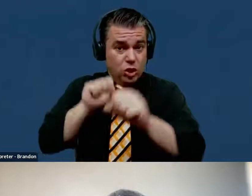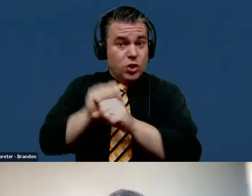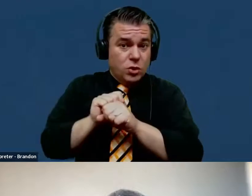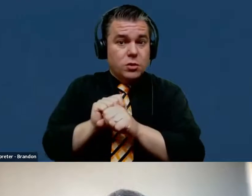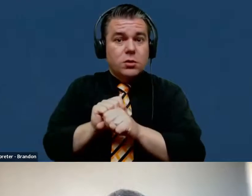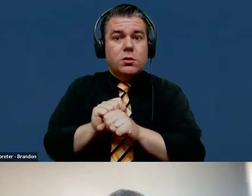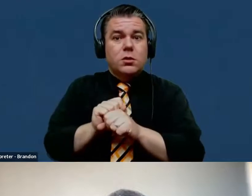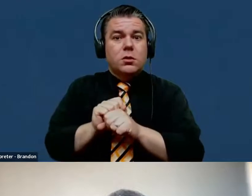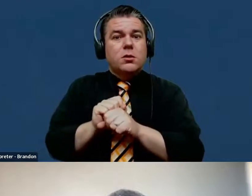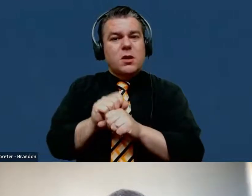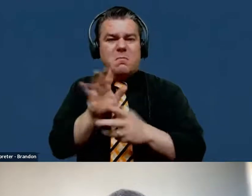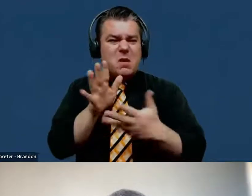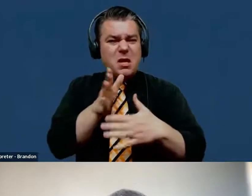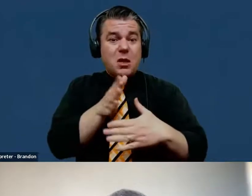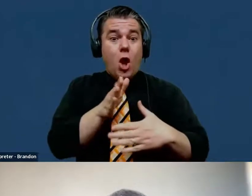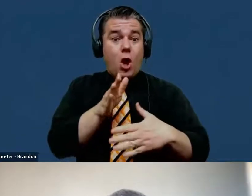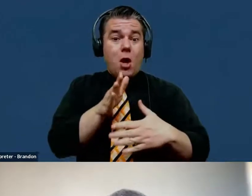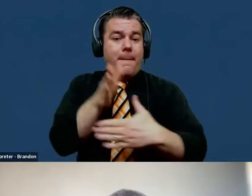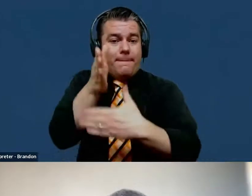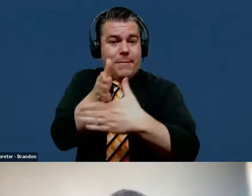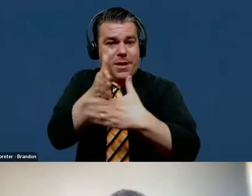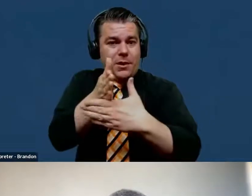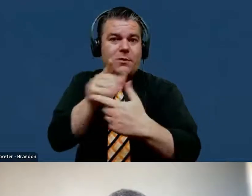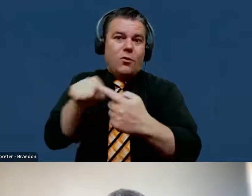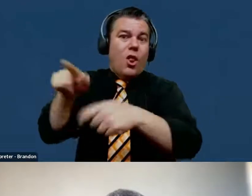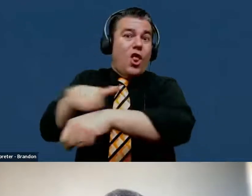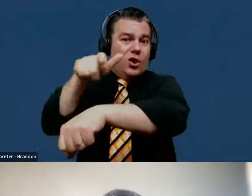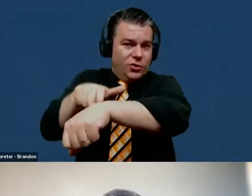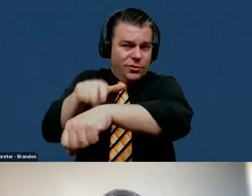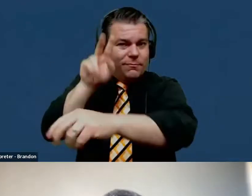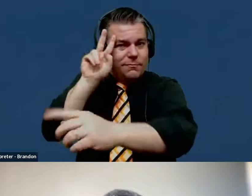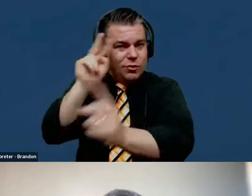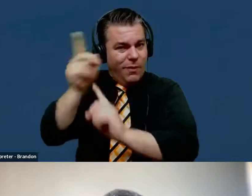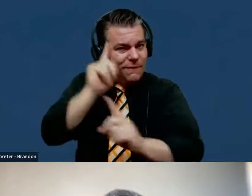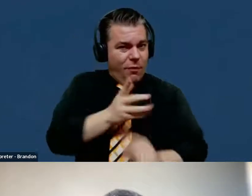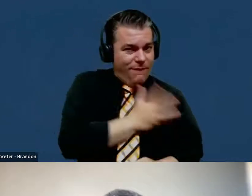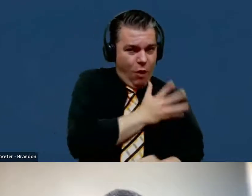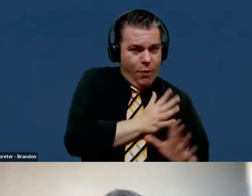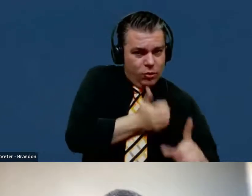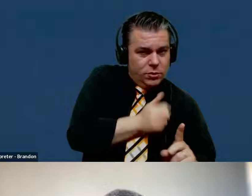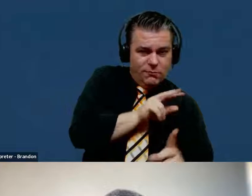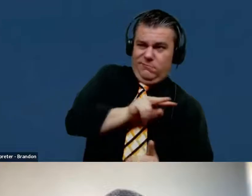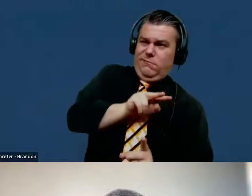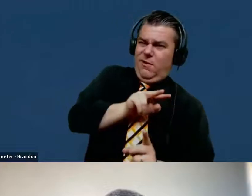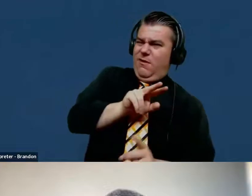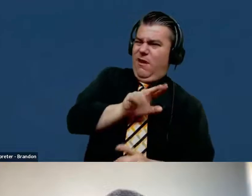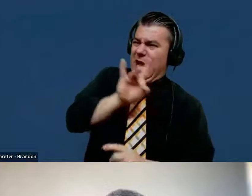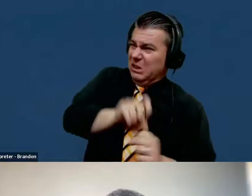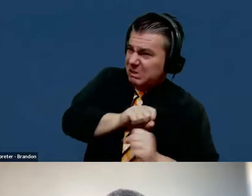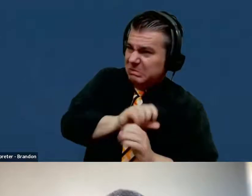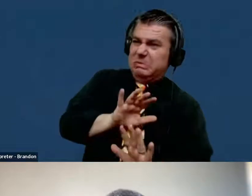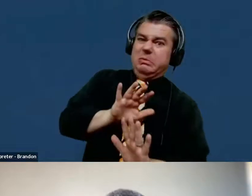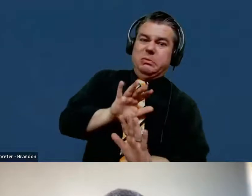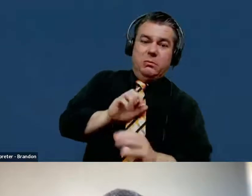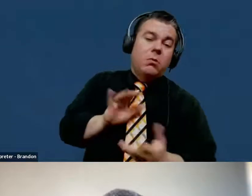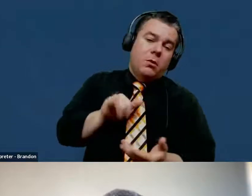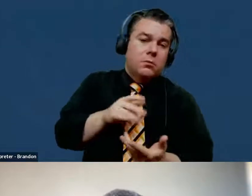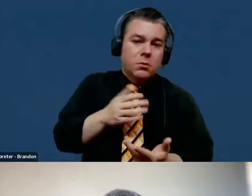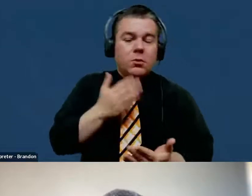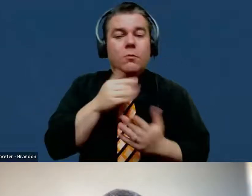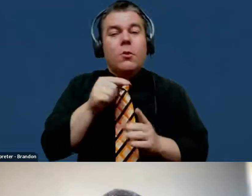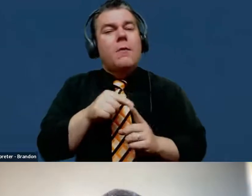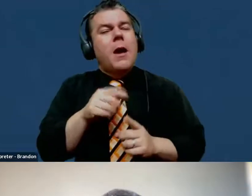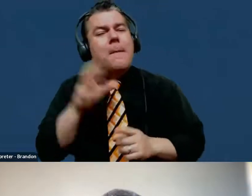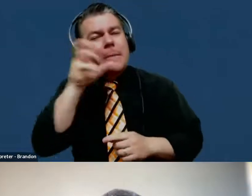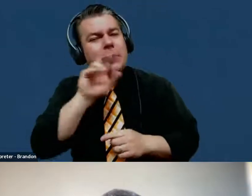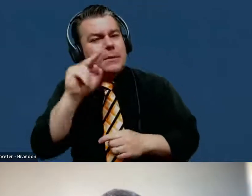to long-term perspective for a farmer, of course. So that's a very good point. I don't know if I missed the second part